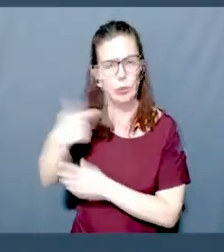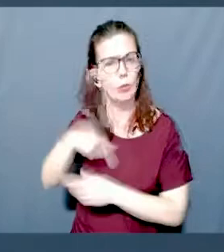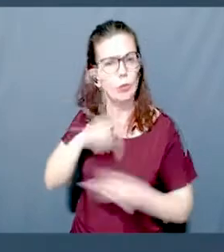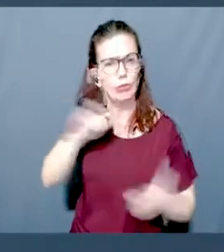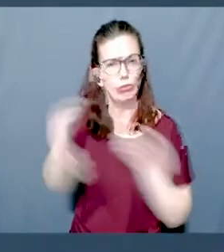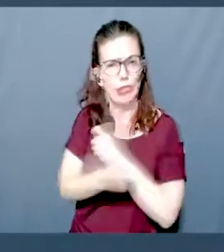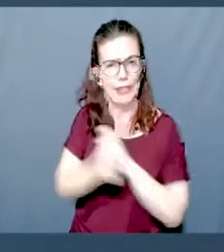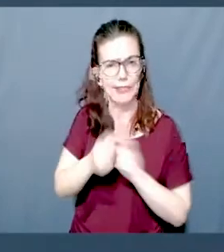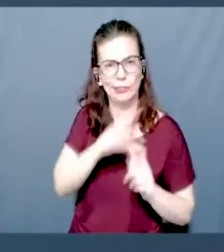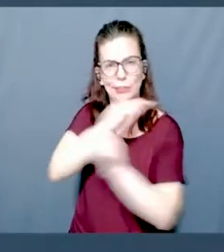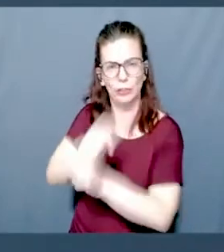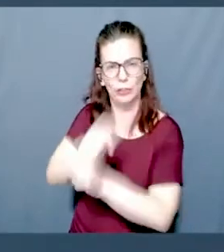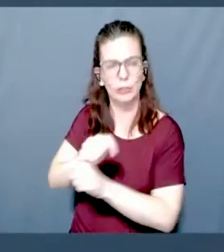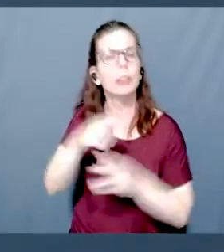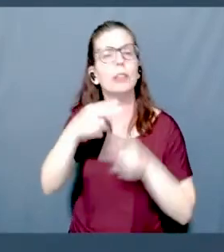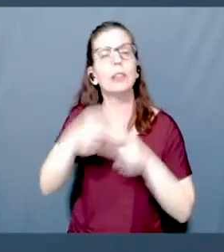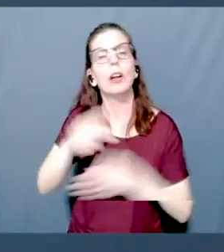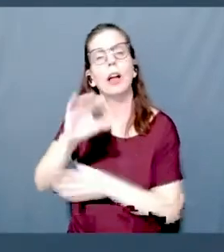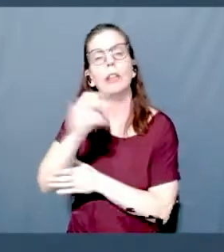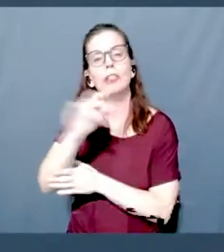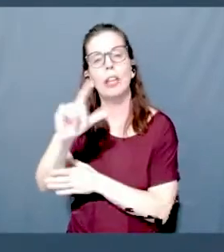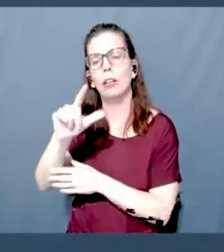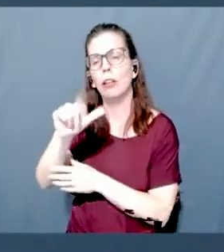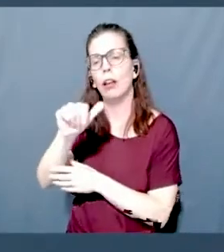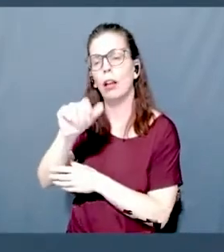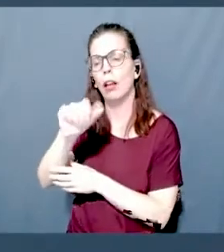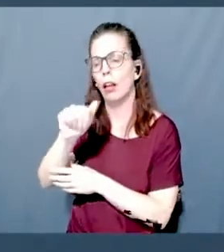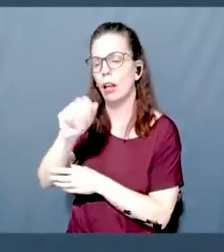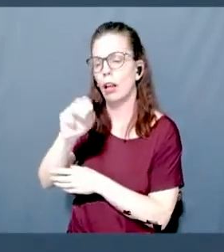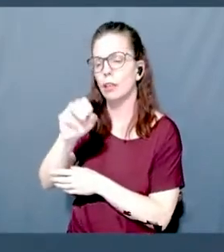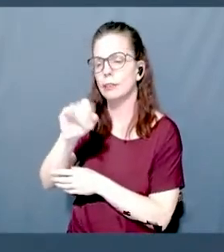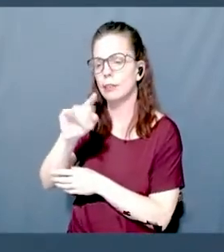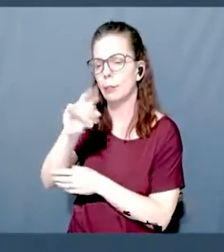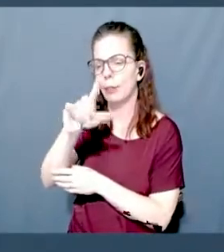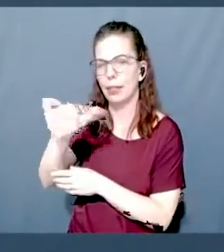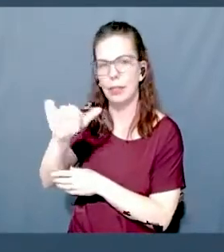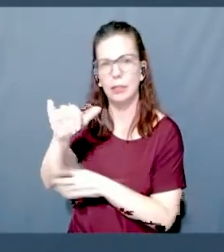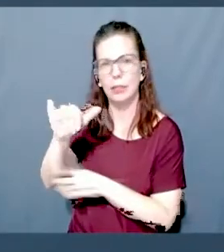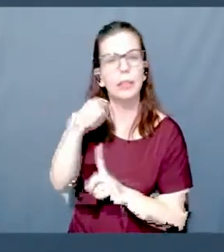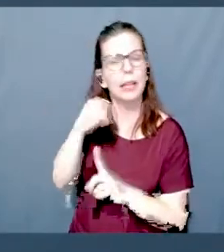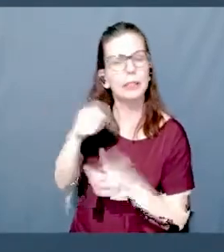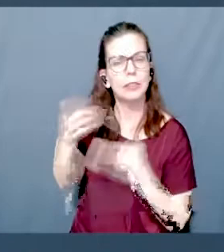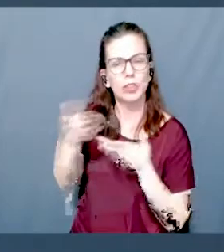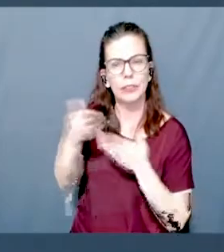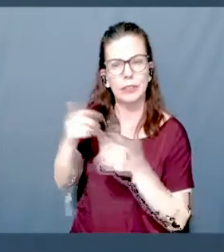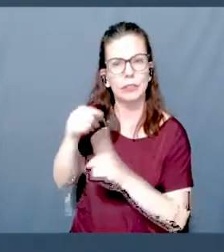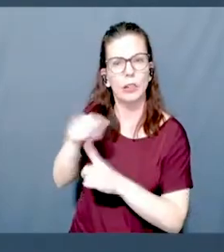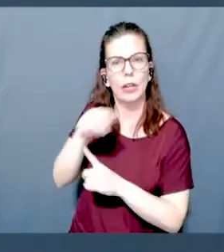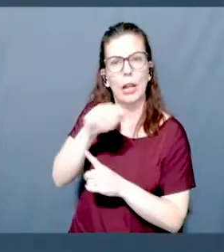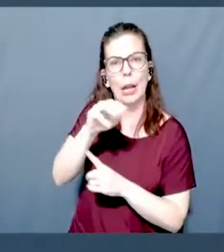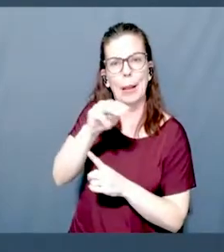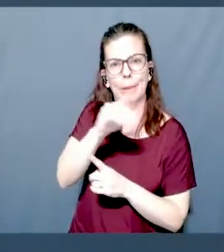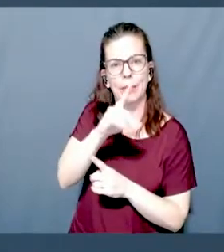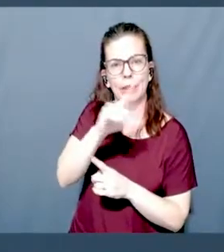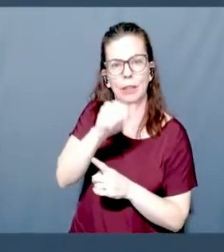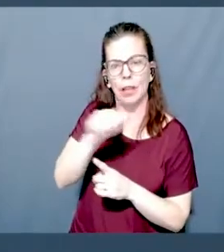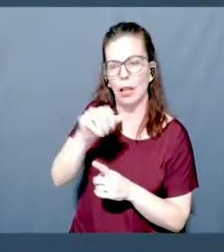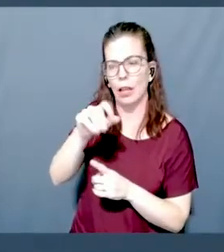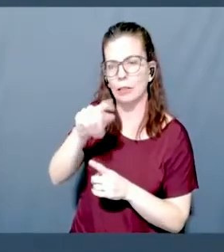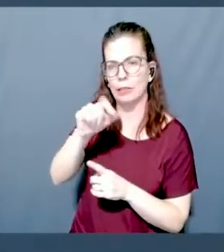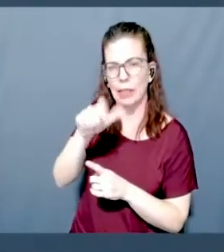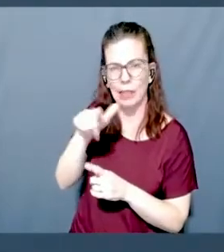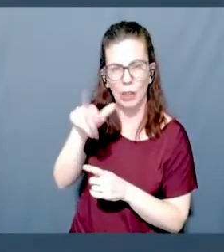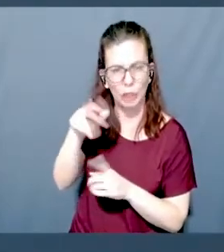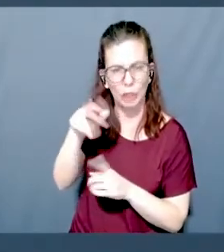it's actually a service of AWS Elemental Media Tailor. And what Media Tailor used to do in live was it would take either a live